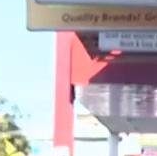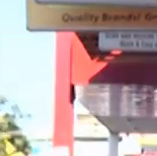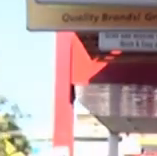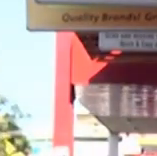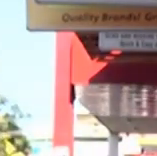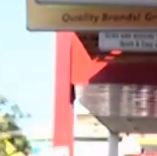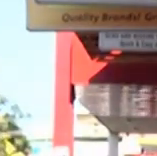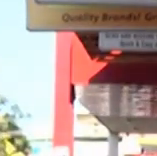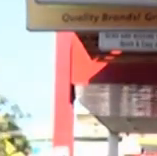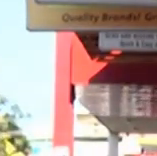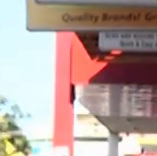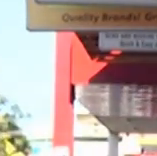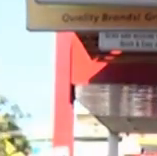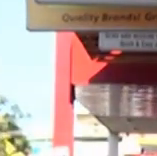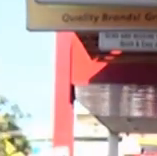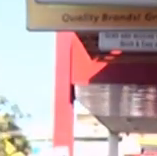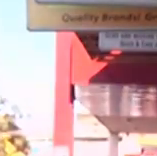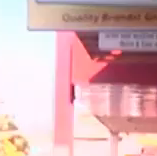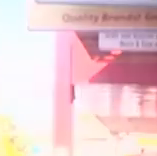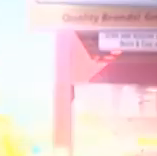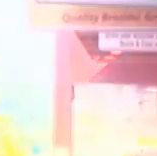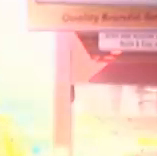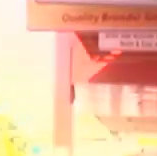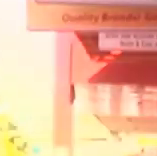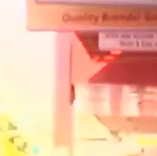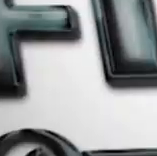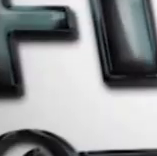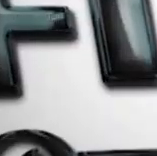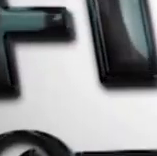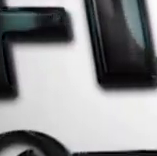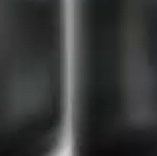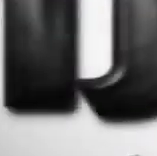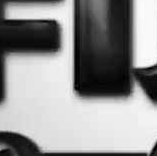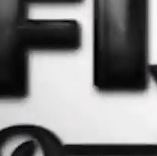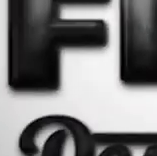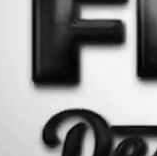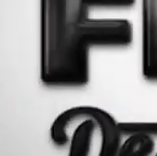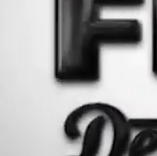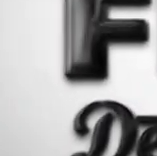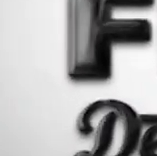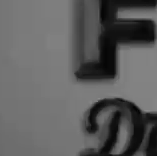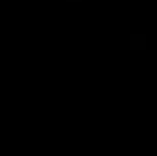Radio Fiji 2 Radio Fiji 2 TESHKI DHADKAN